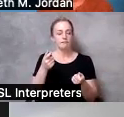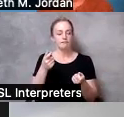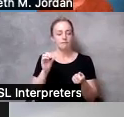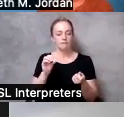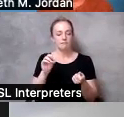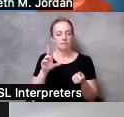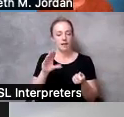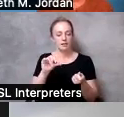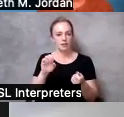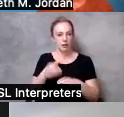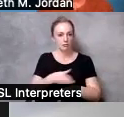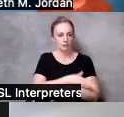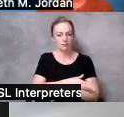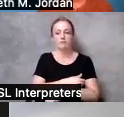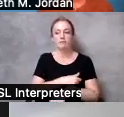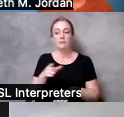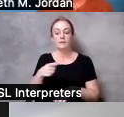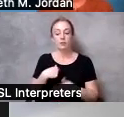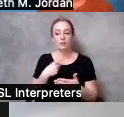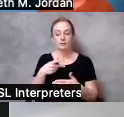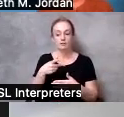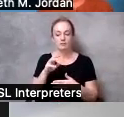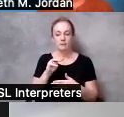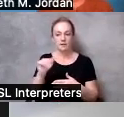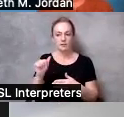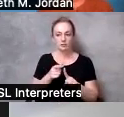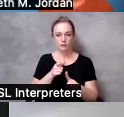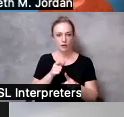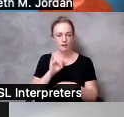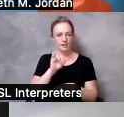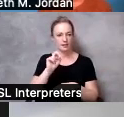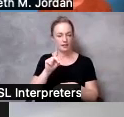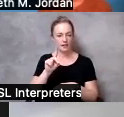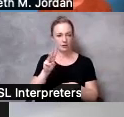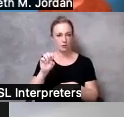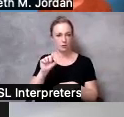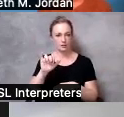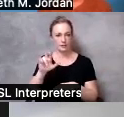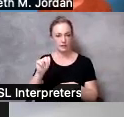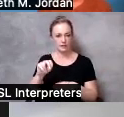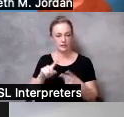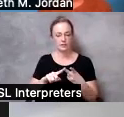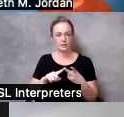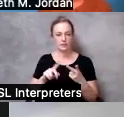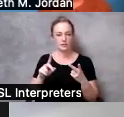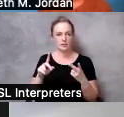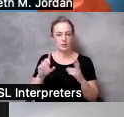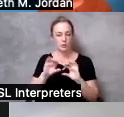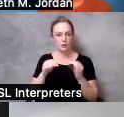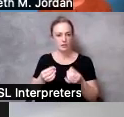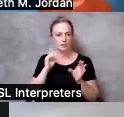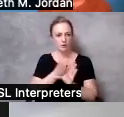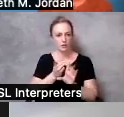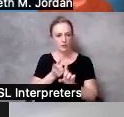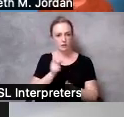master's in management science from Indiana Wesleyan University, graduate coursework in industrial organizational psychology from Northern